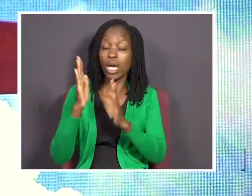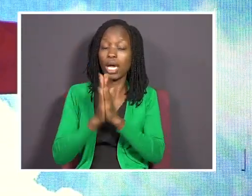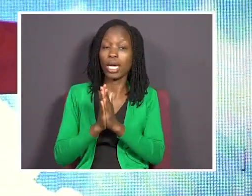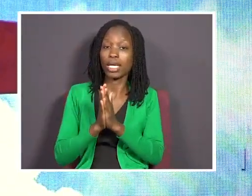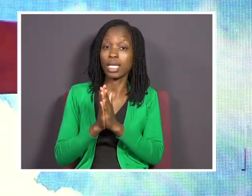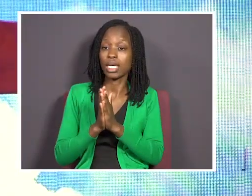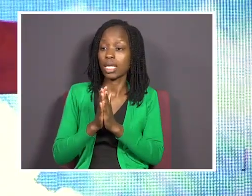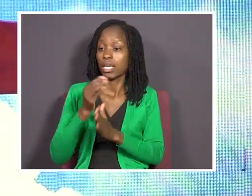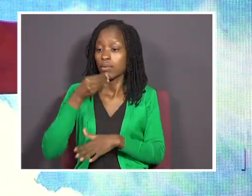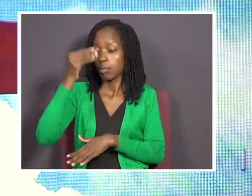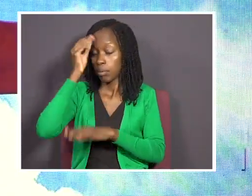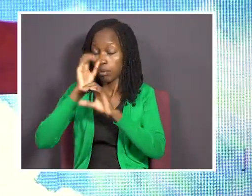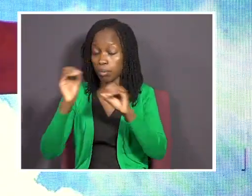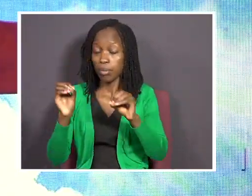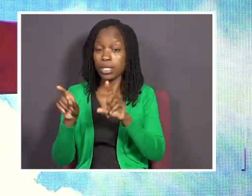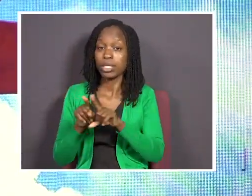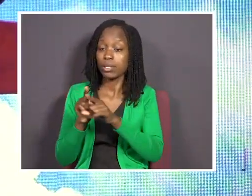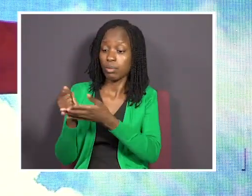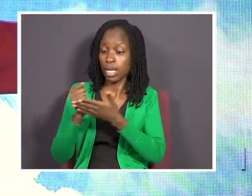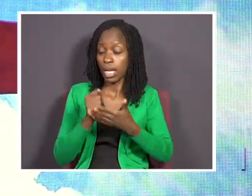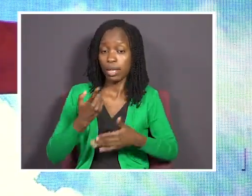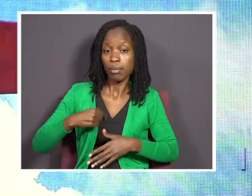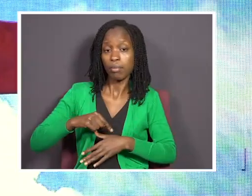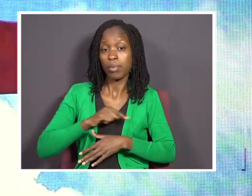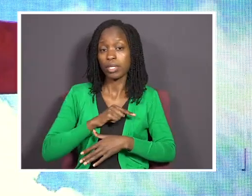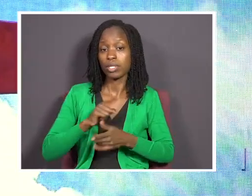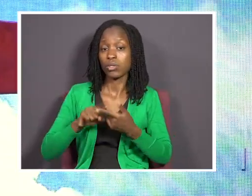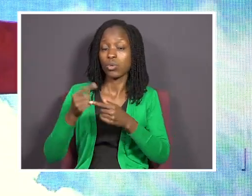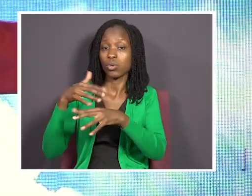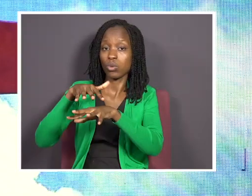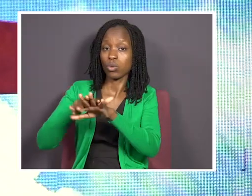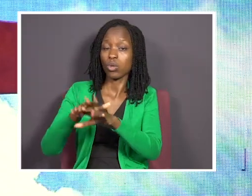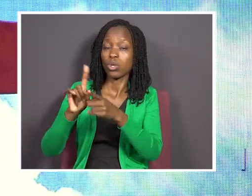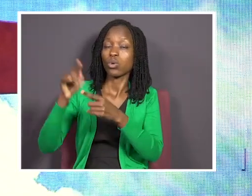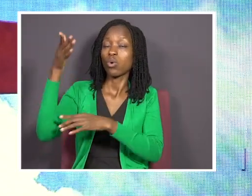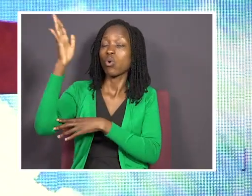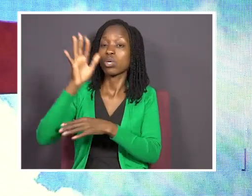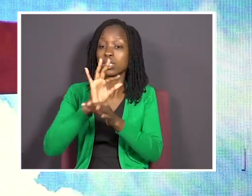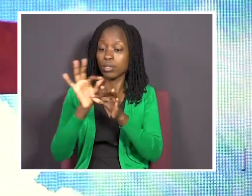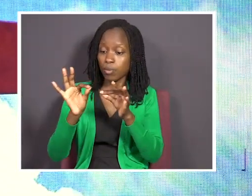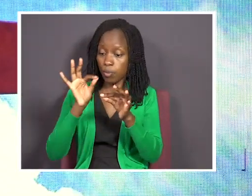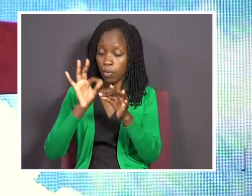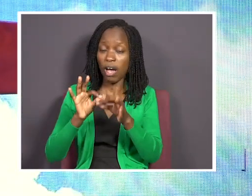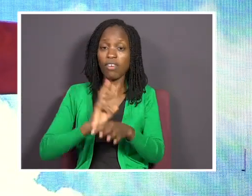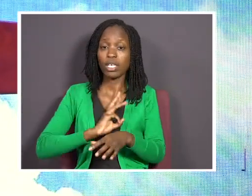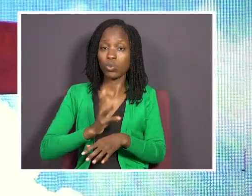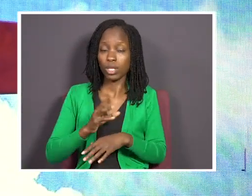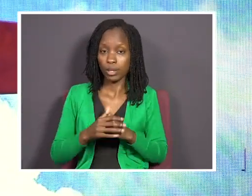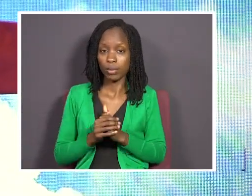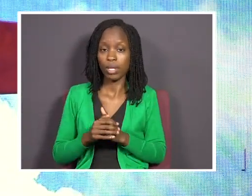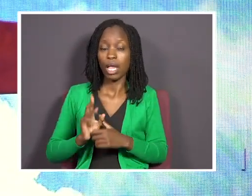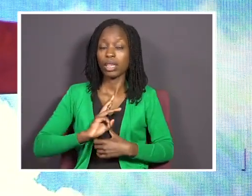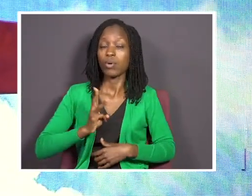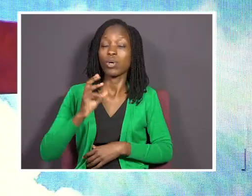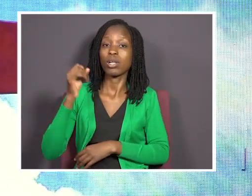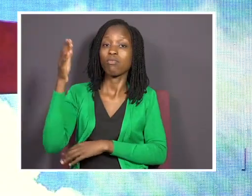is not pretentious, it helps us to be aligned to God's perfect will. And the will